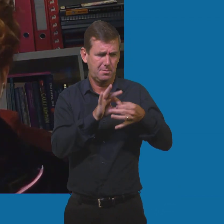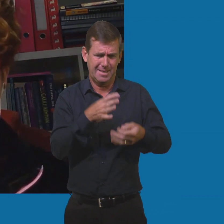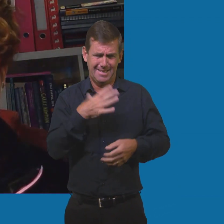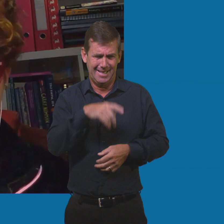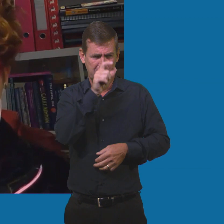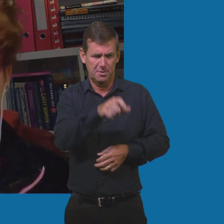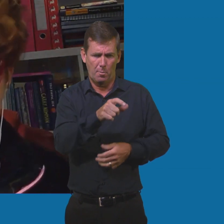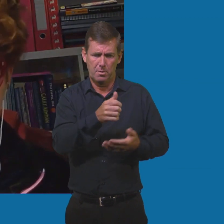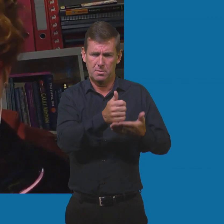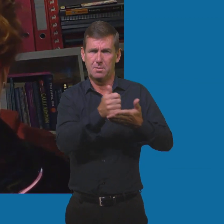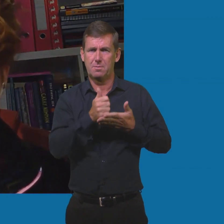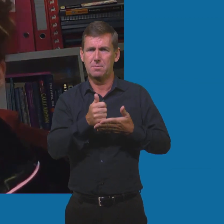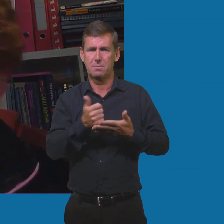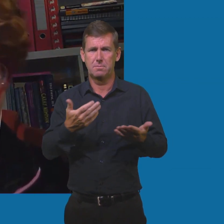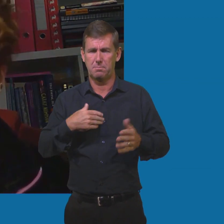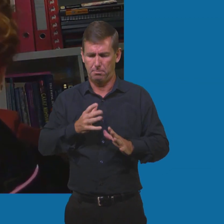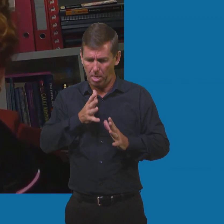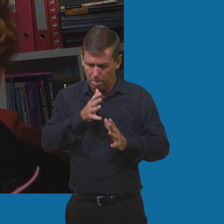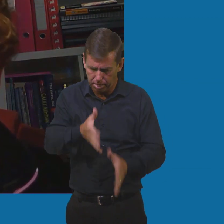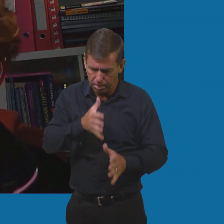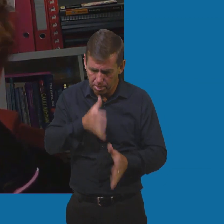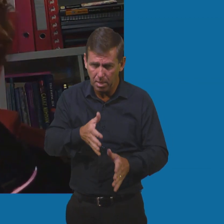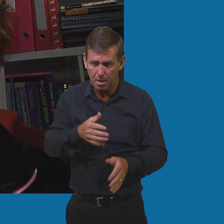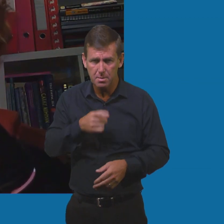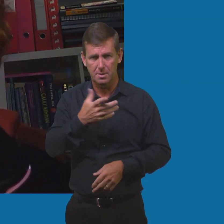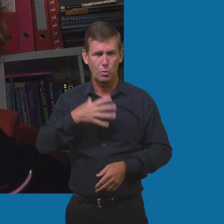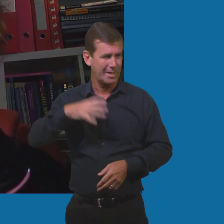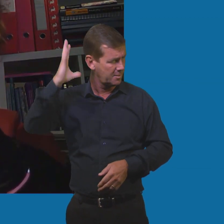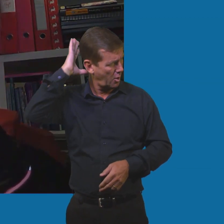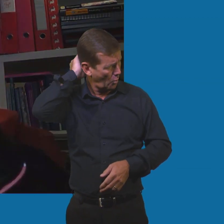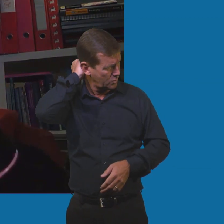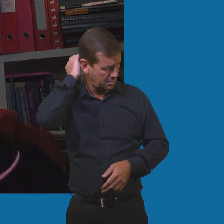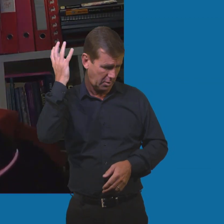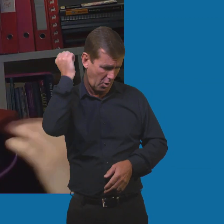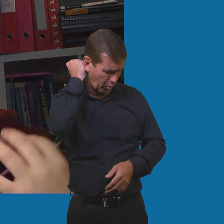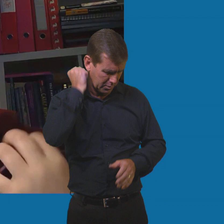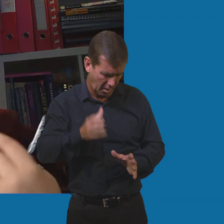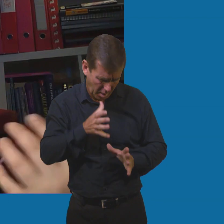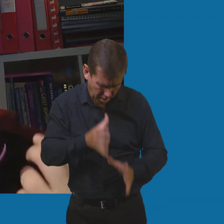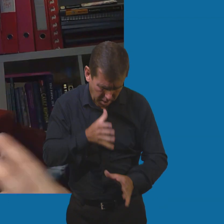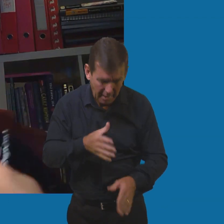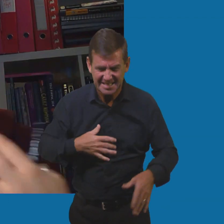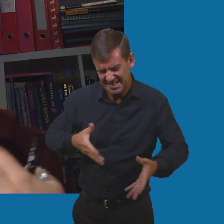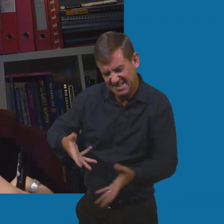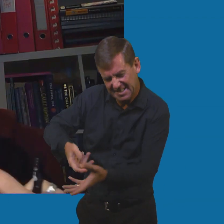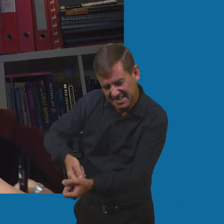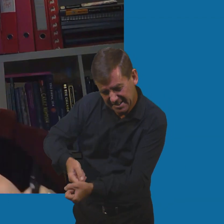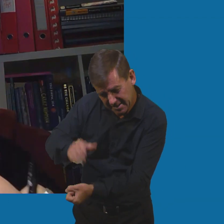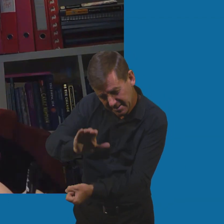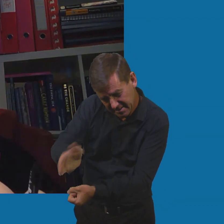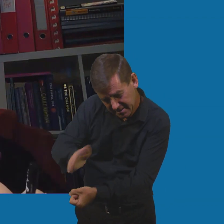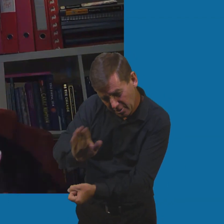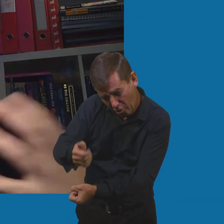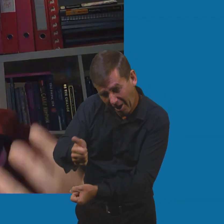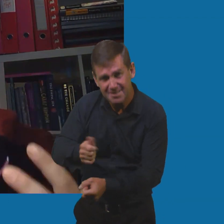if we just, get a vomiting bug, you might need to hold your girlfriend's hair back while she pukes. All of us are going to need a bit of care in some